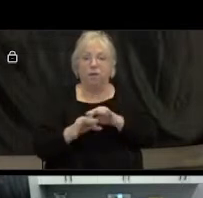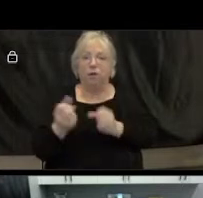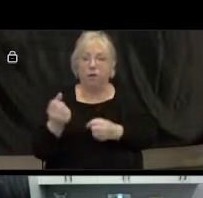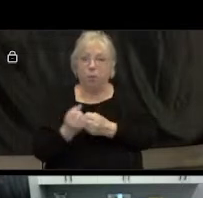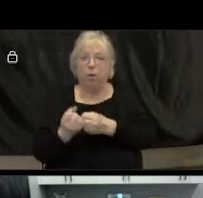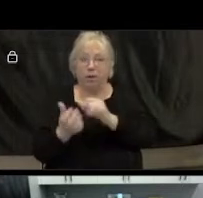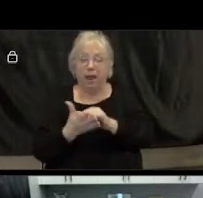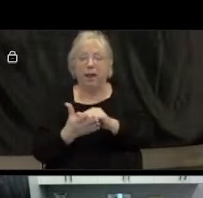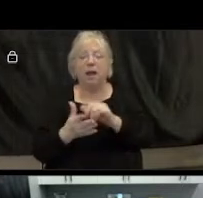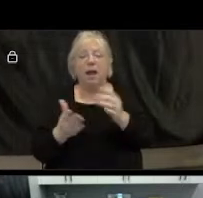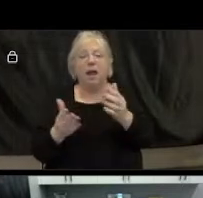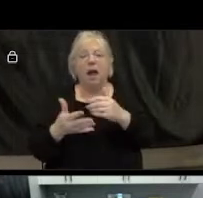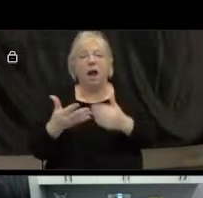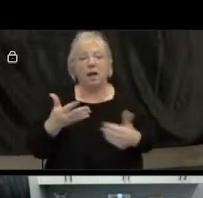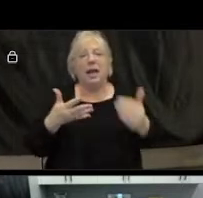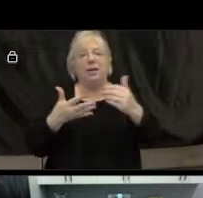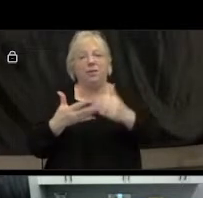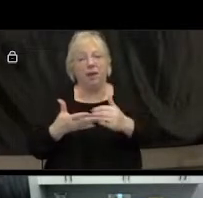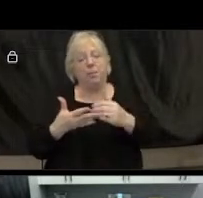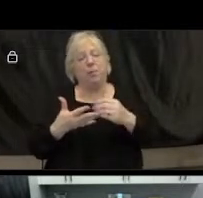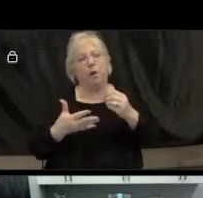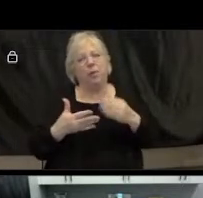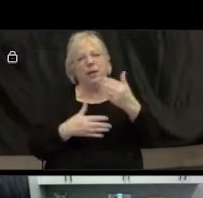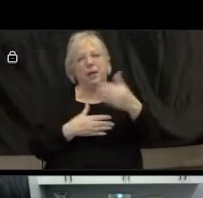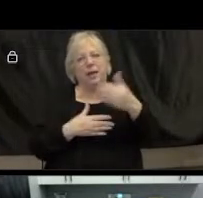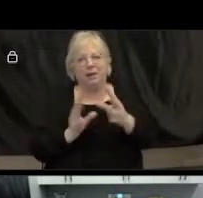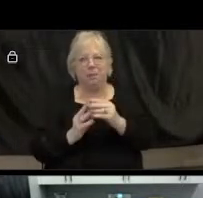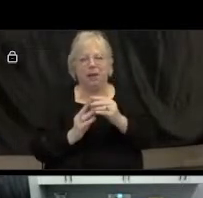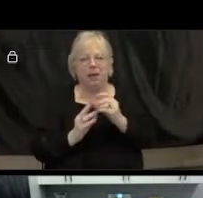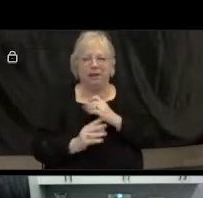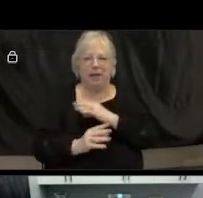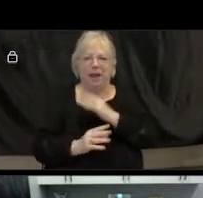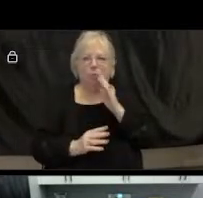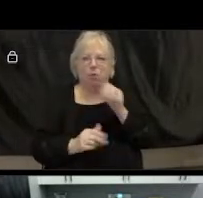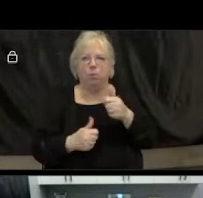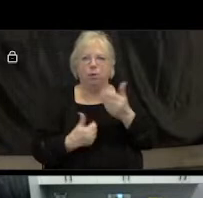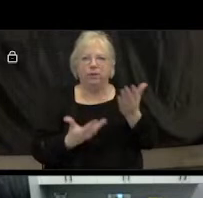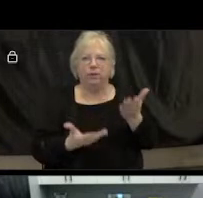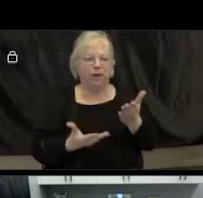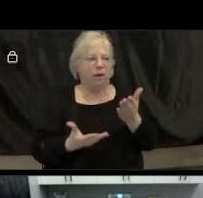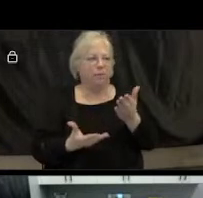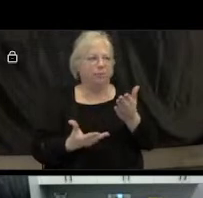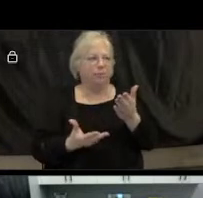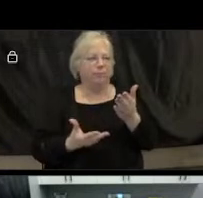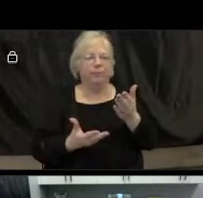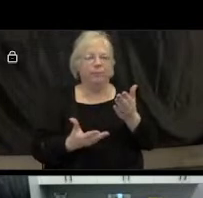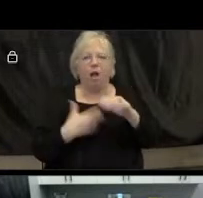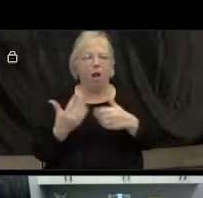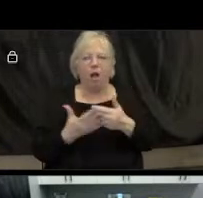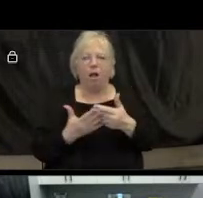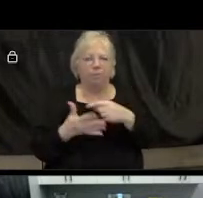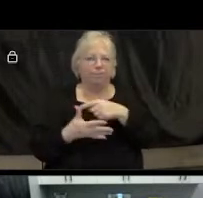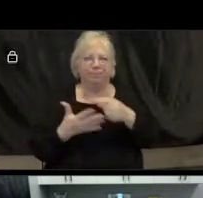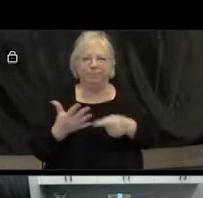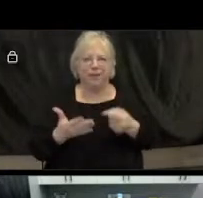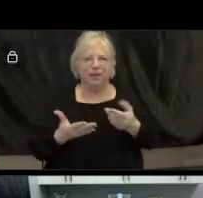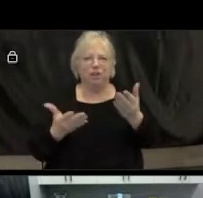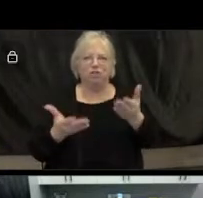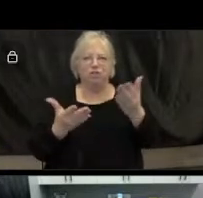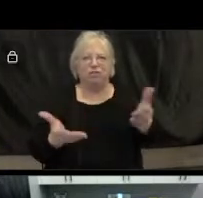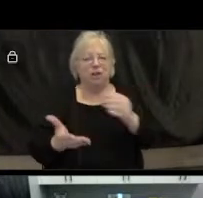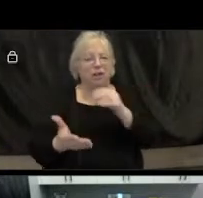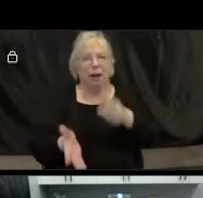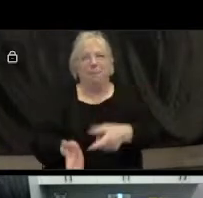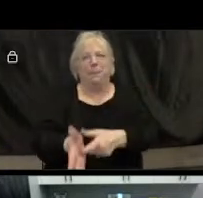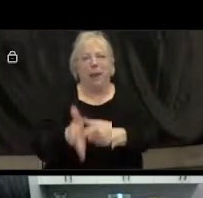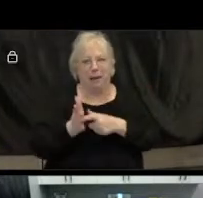step. So at the next meeting, staff will present all those, kind of a suggestion. It won't be a mandate. We're